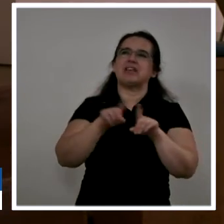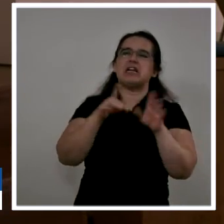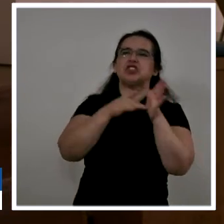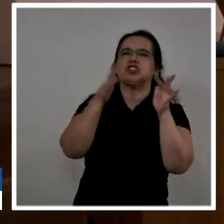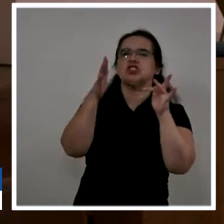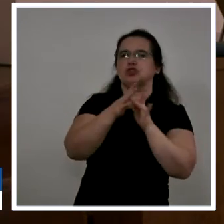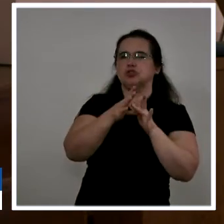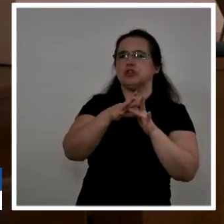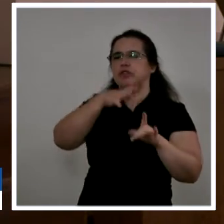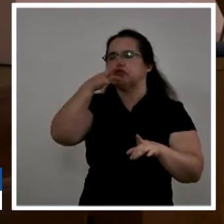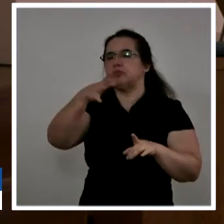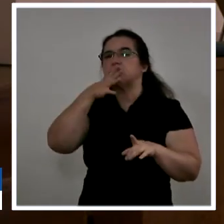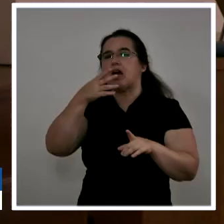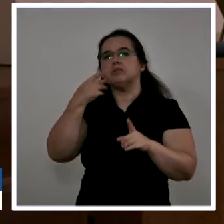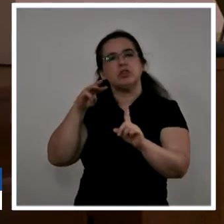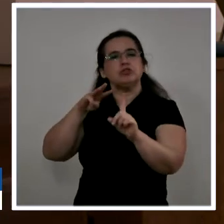a dar aos seus discípulos.